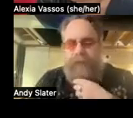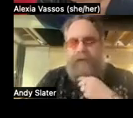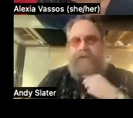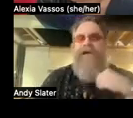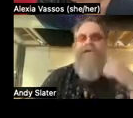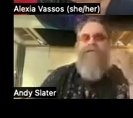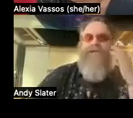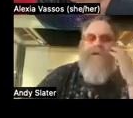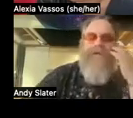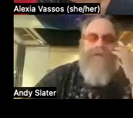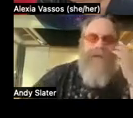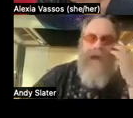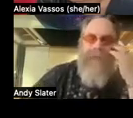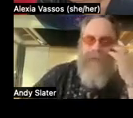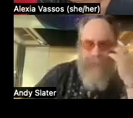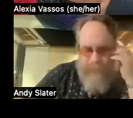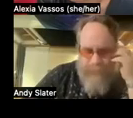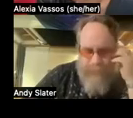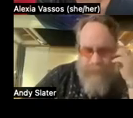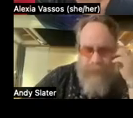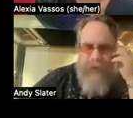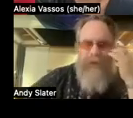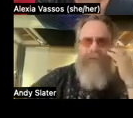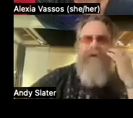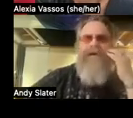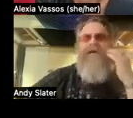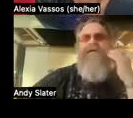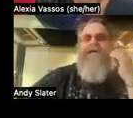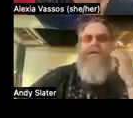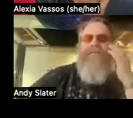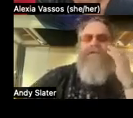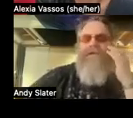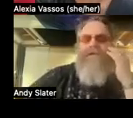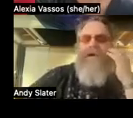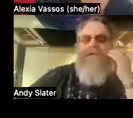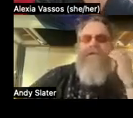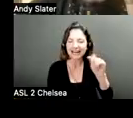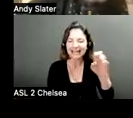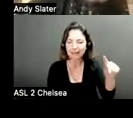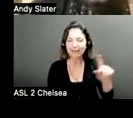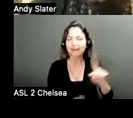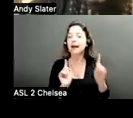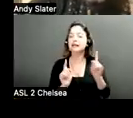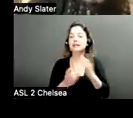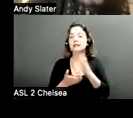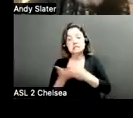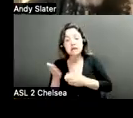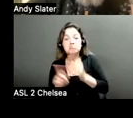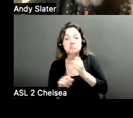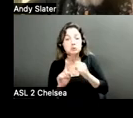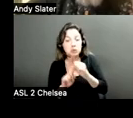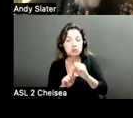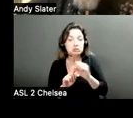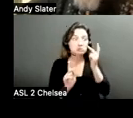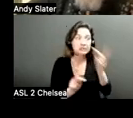in Batman's case it was, you know, nice and campy. But in certain spaces or certain situations,